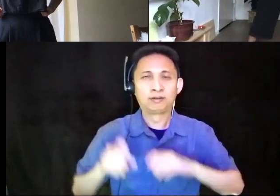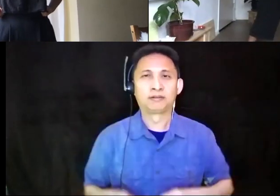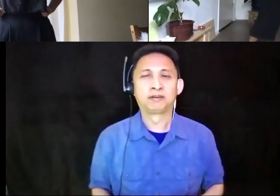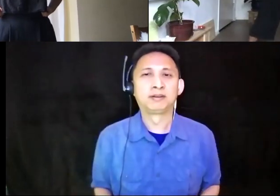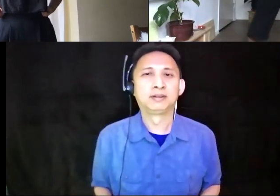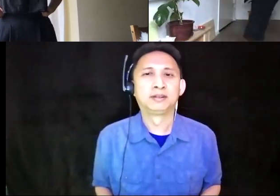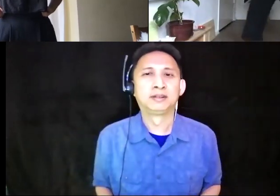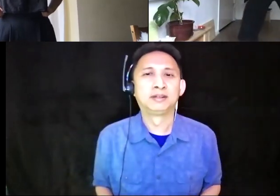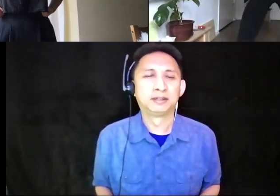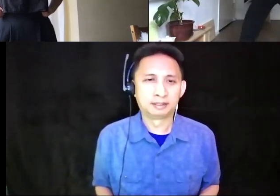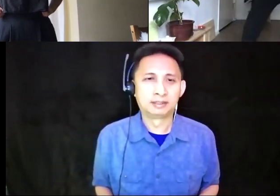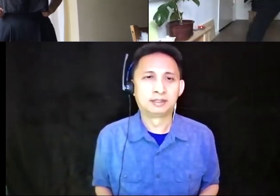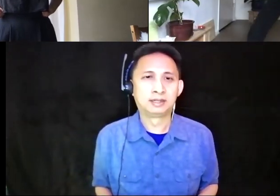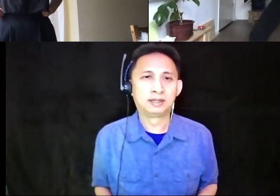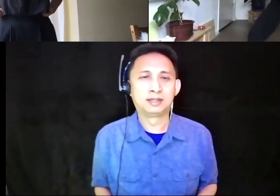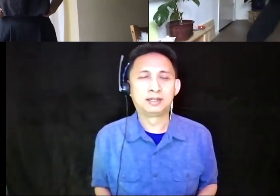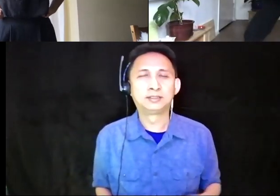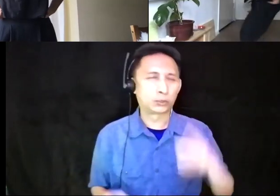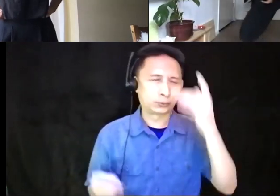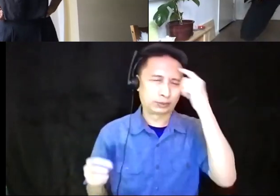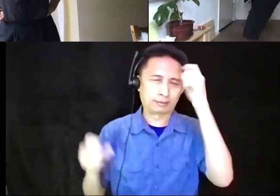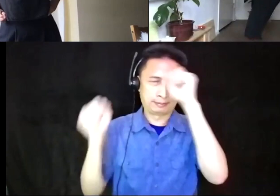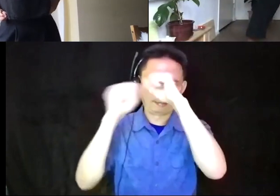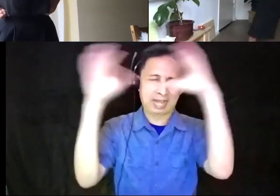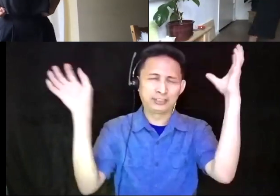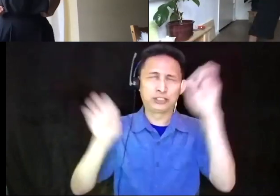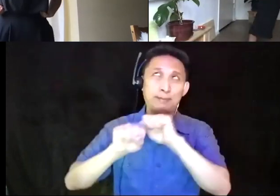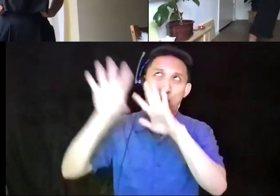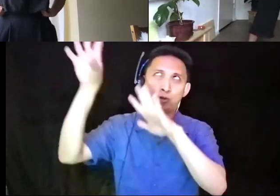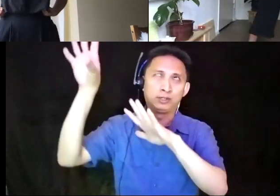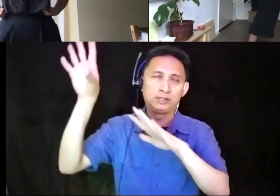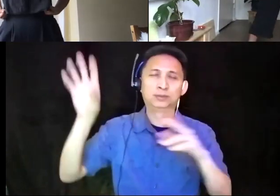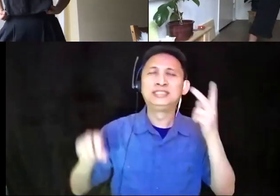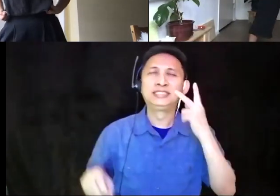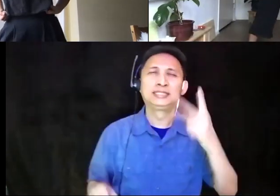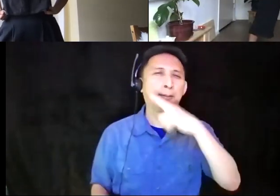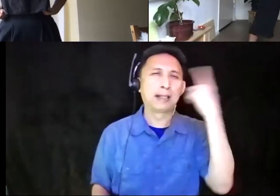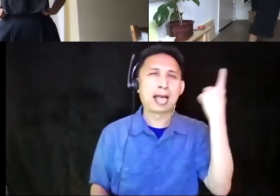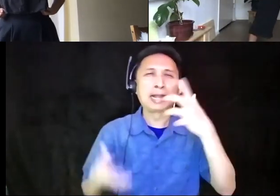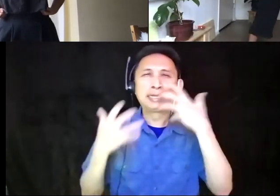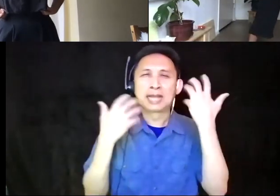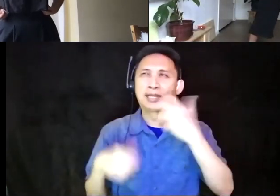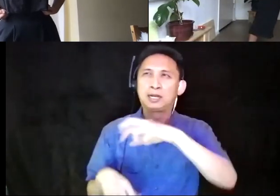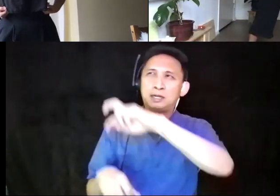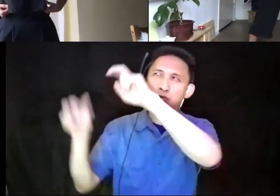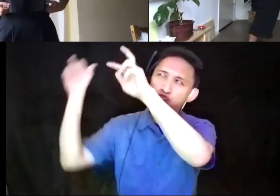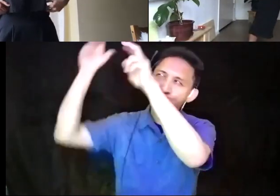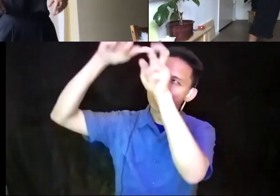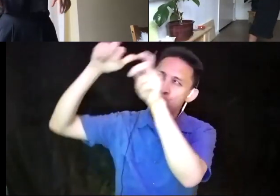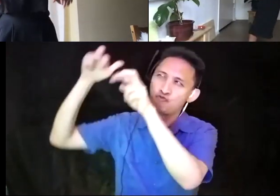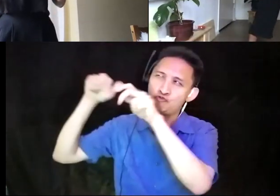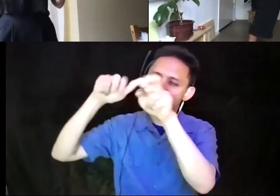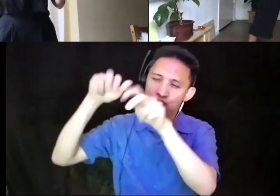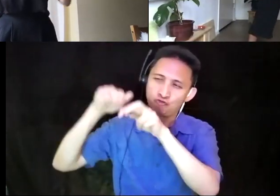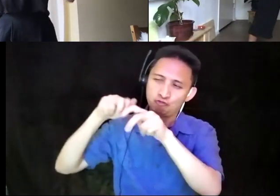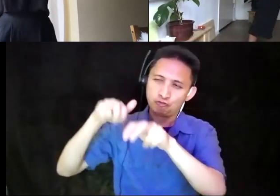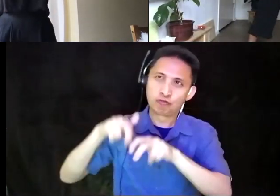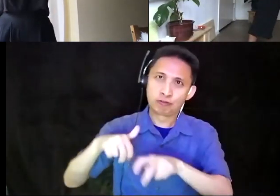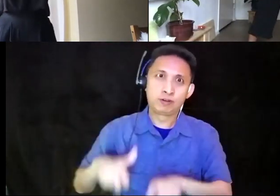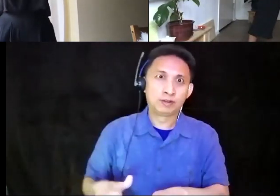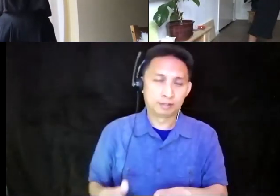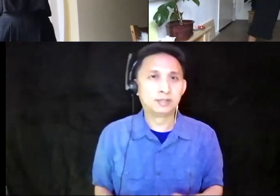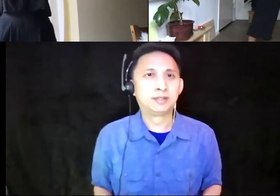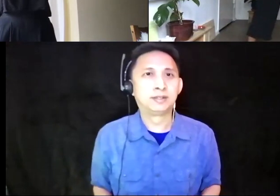the tiger lumbering down a mountain. So here, both hands are in the